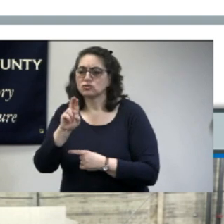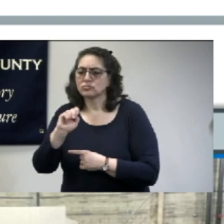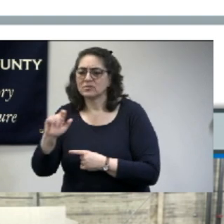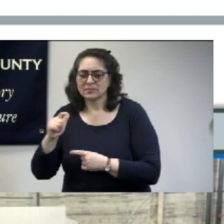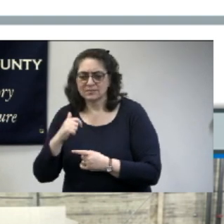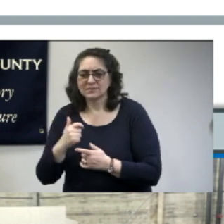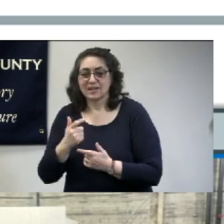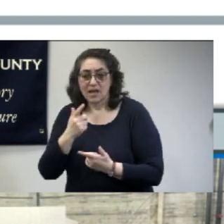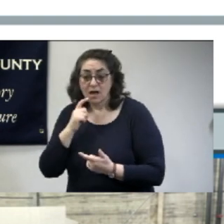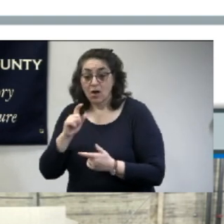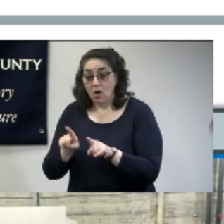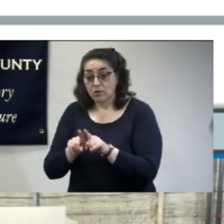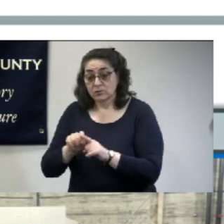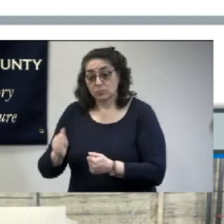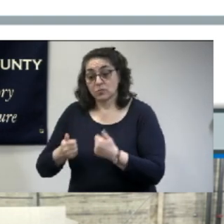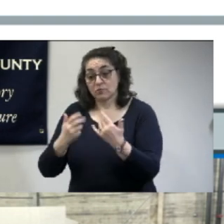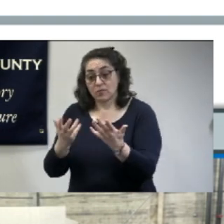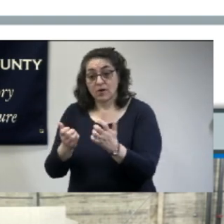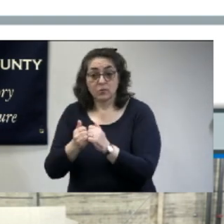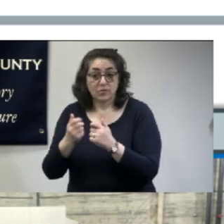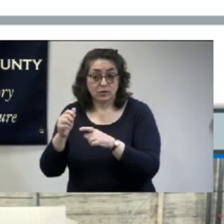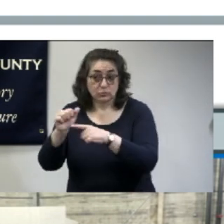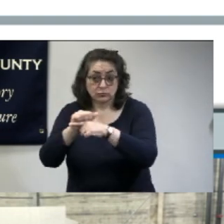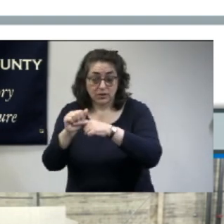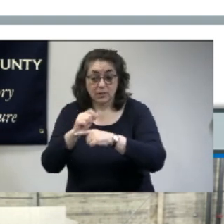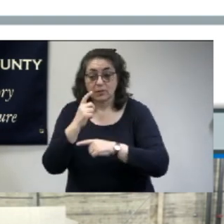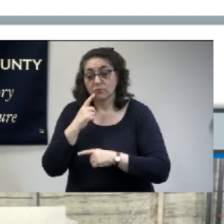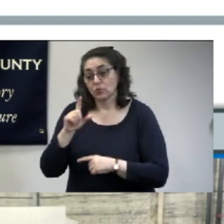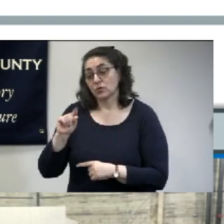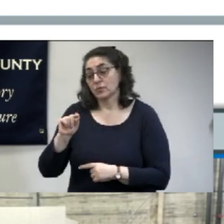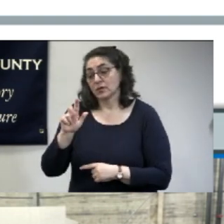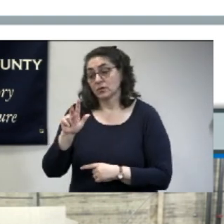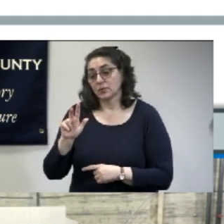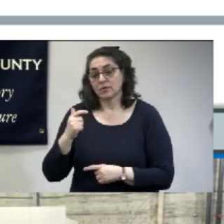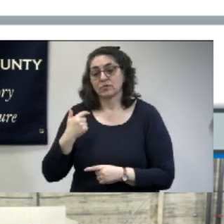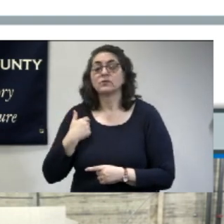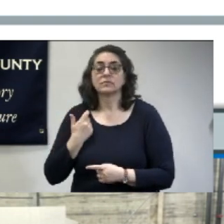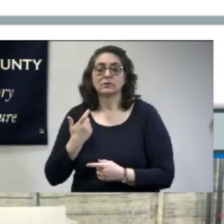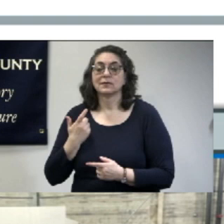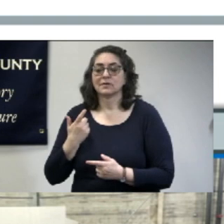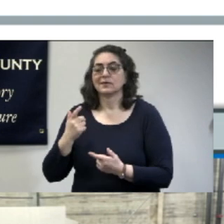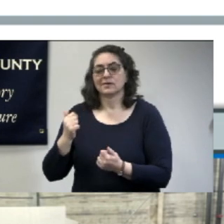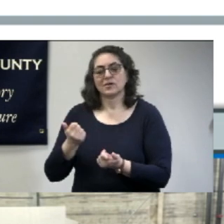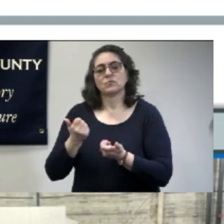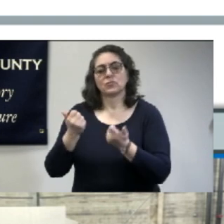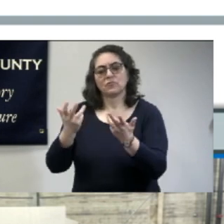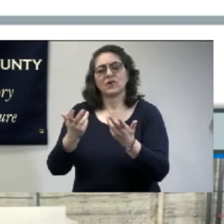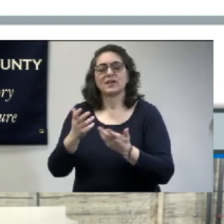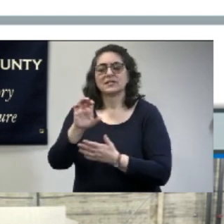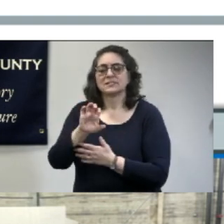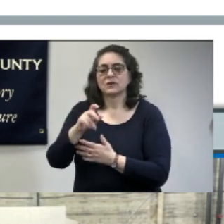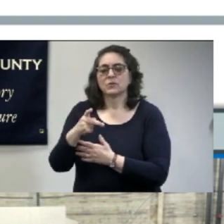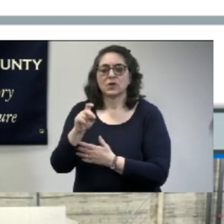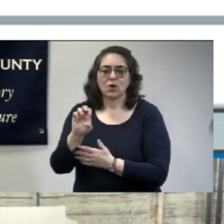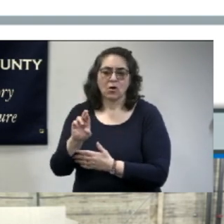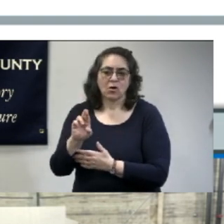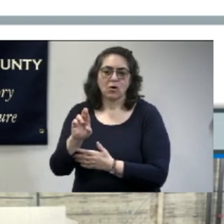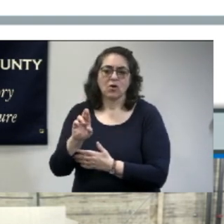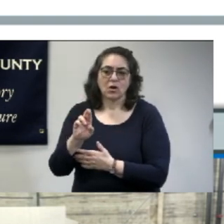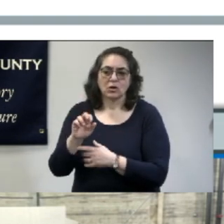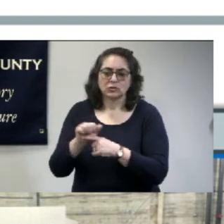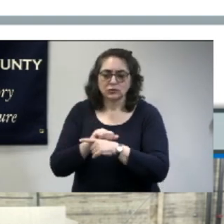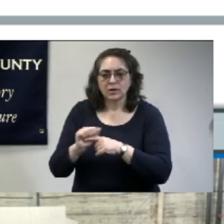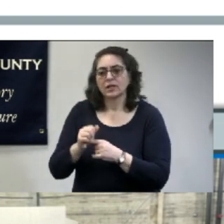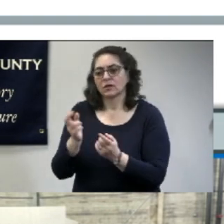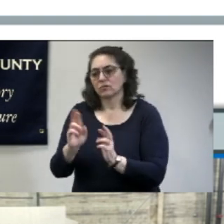with trainings. So for 2023, we provided them with CPR training, summer safety, ready senior